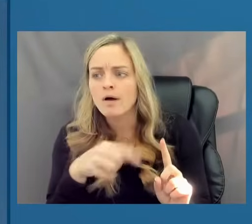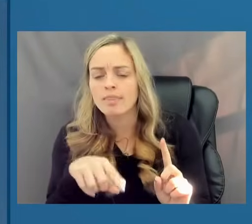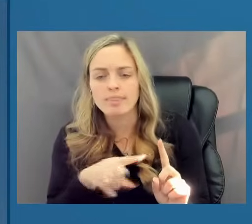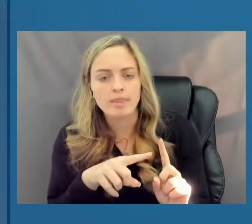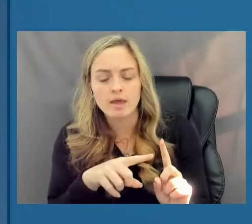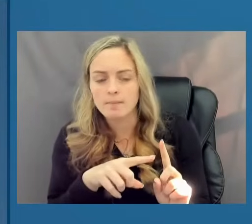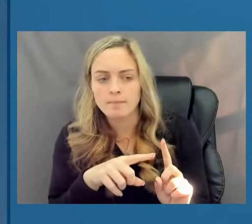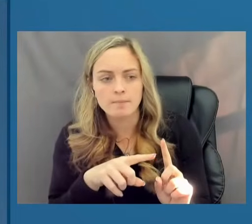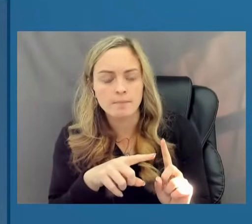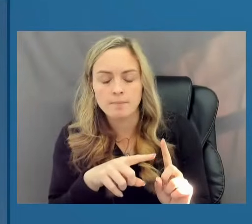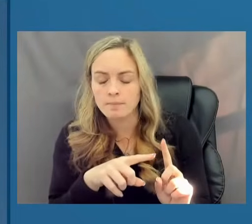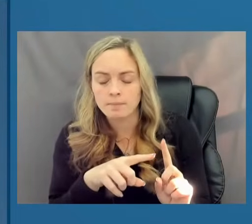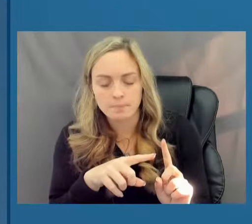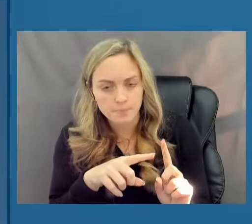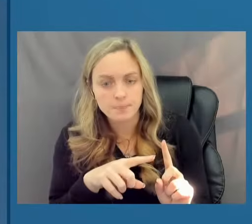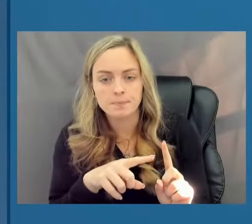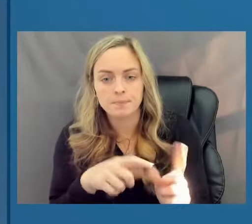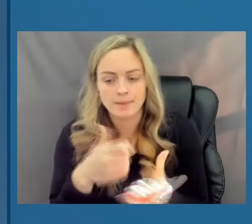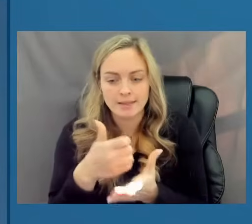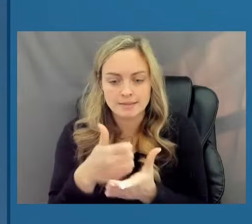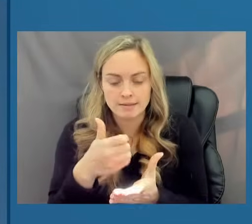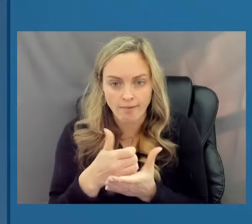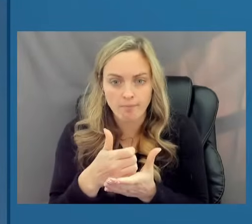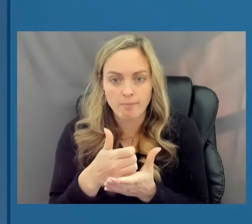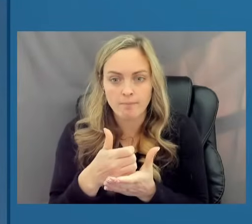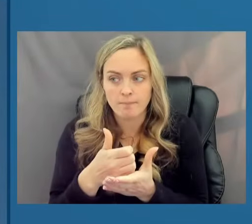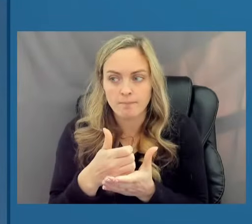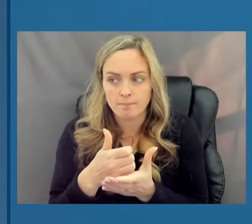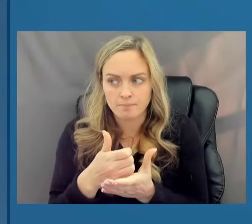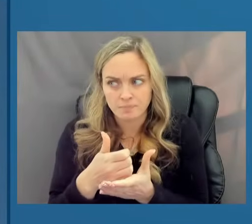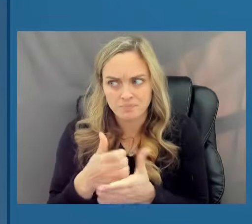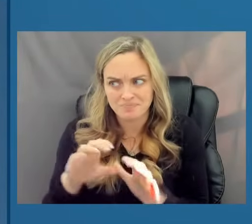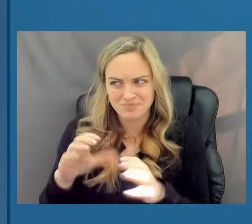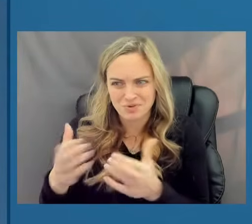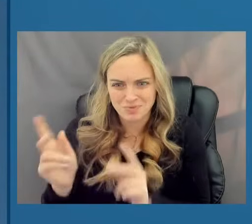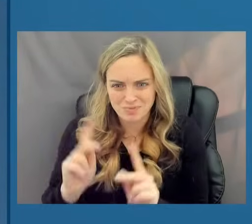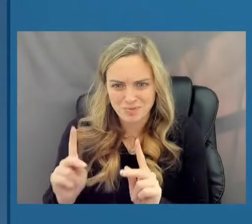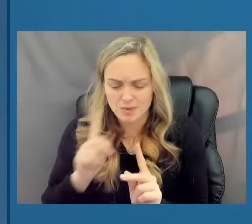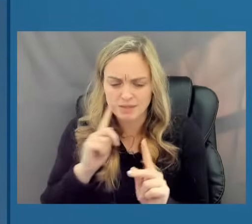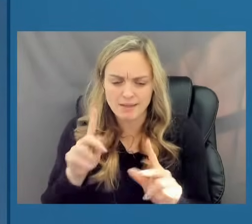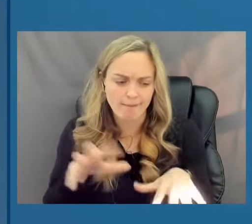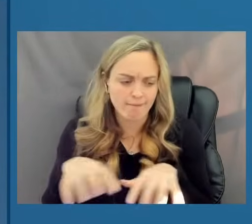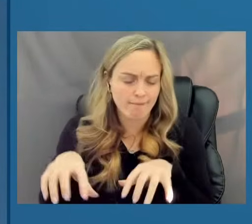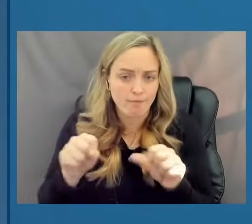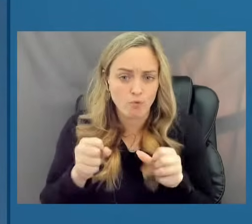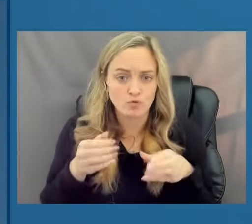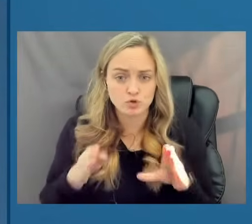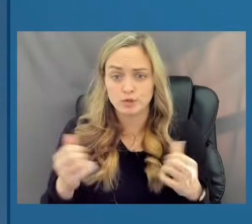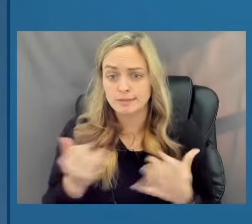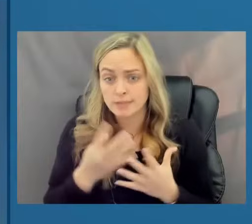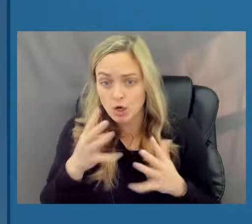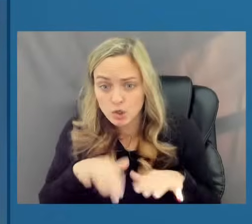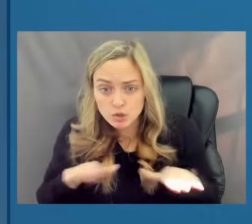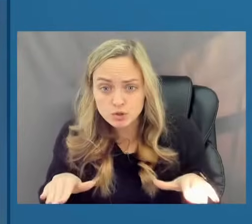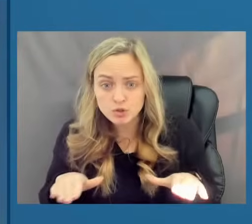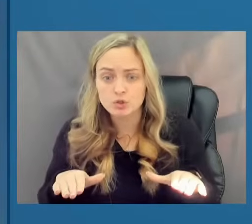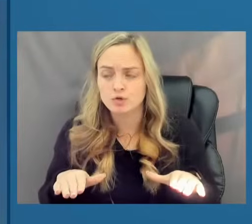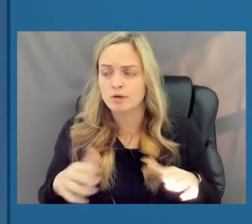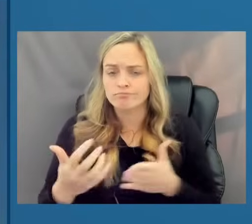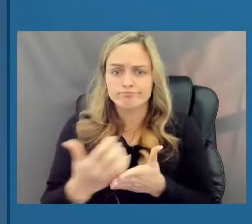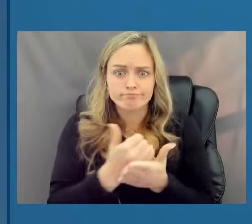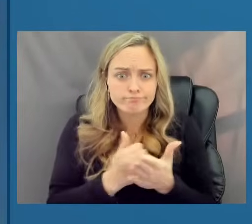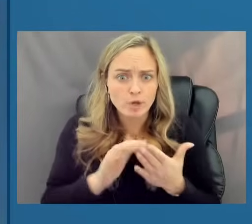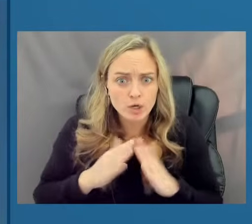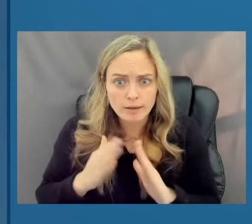longer do, is aid armed forces who think they can occupy our streets, scare our children, round up our neighbors